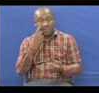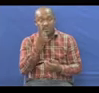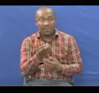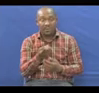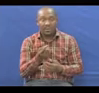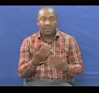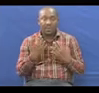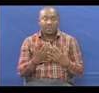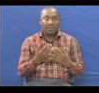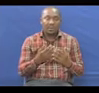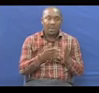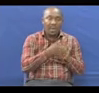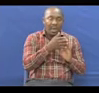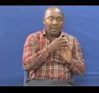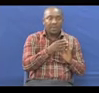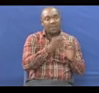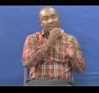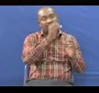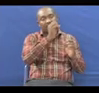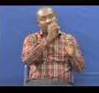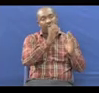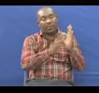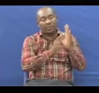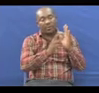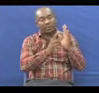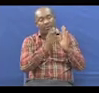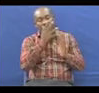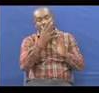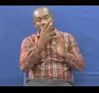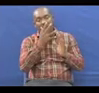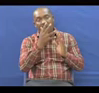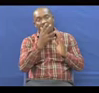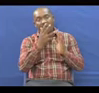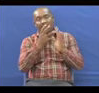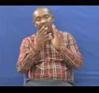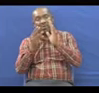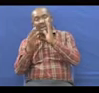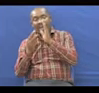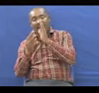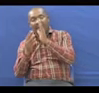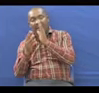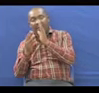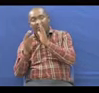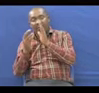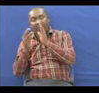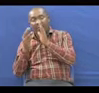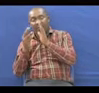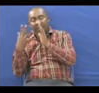to 4, 5 to 9, 10 to 14, etc., etc. These are a good example, age